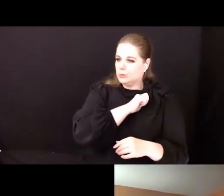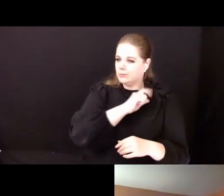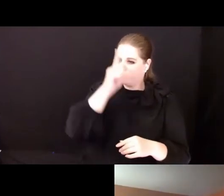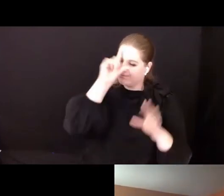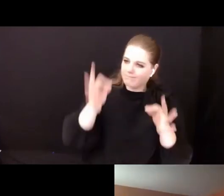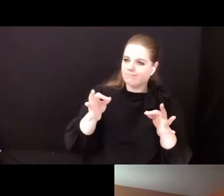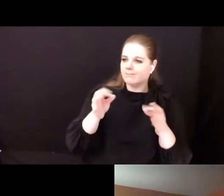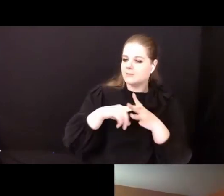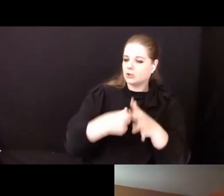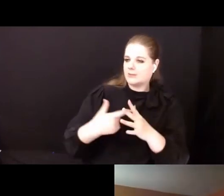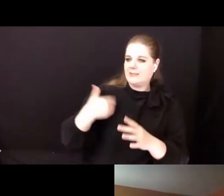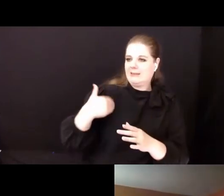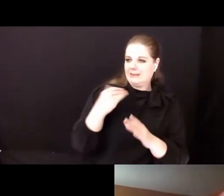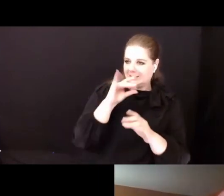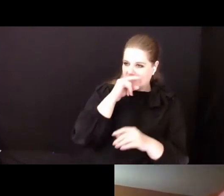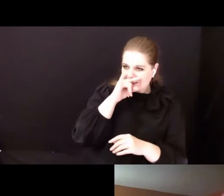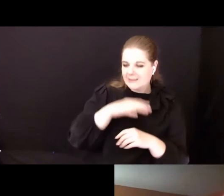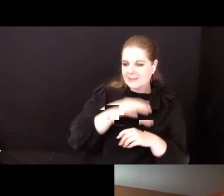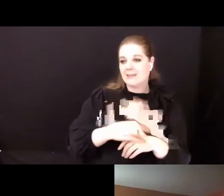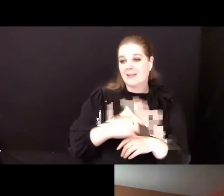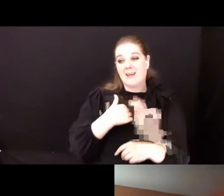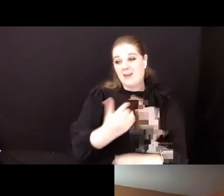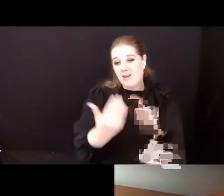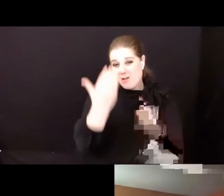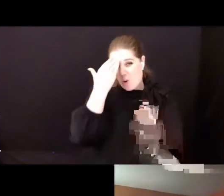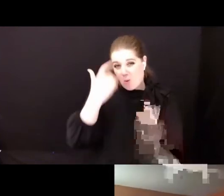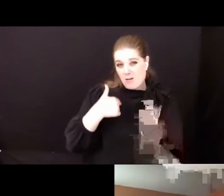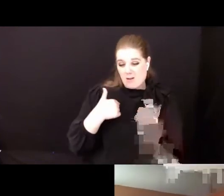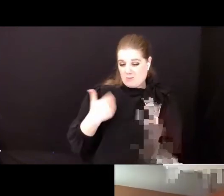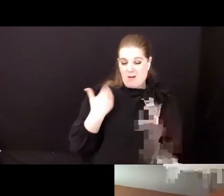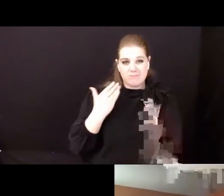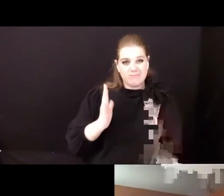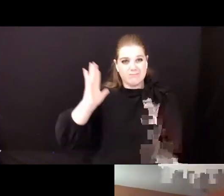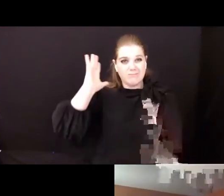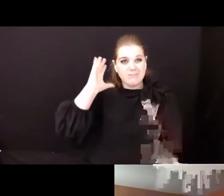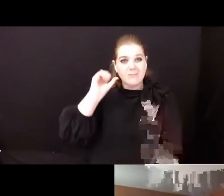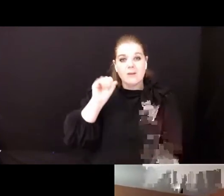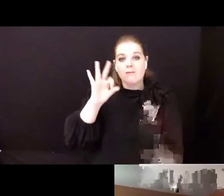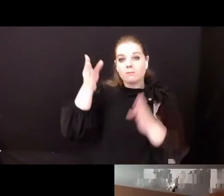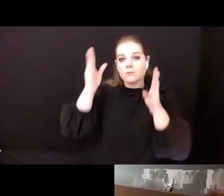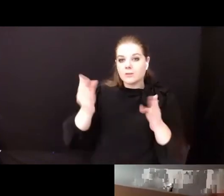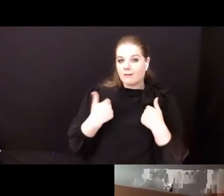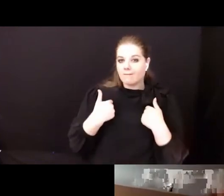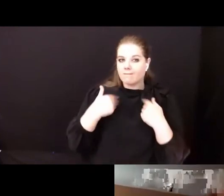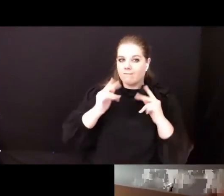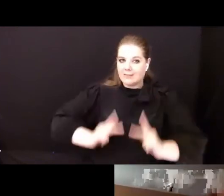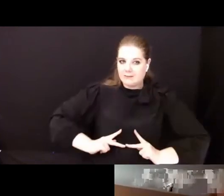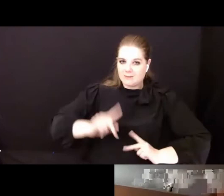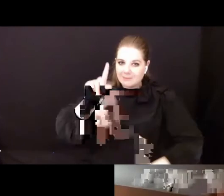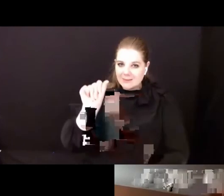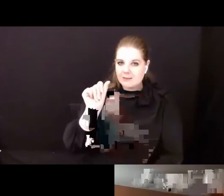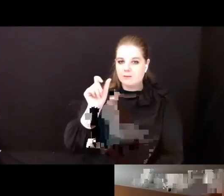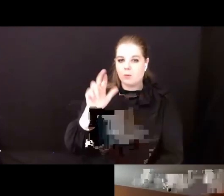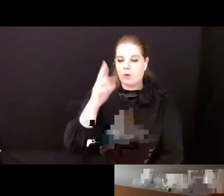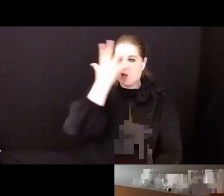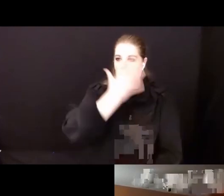I know when I was young, if there was someone with a physical disability or someone who looked differently,